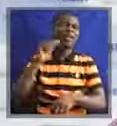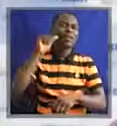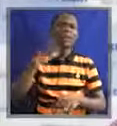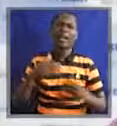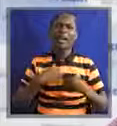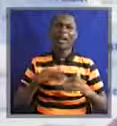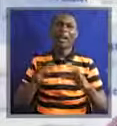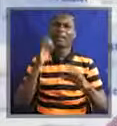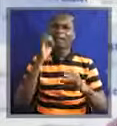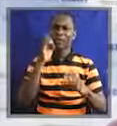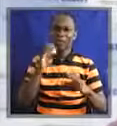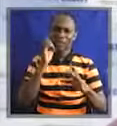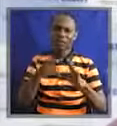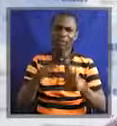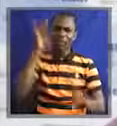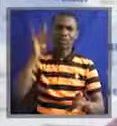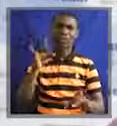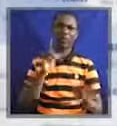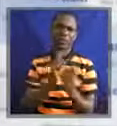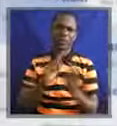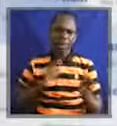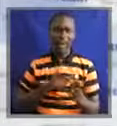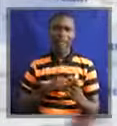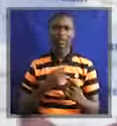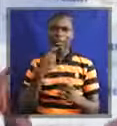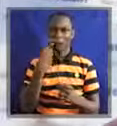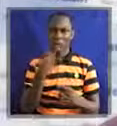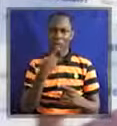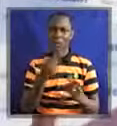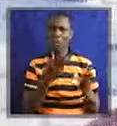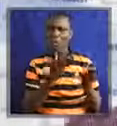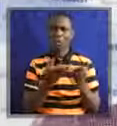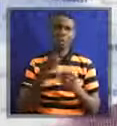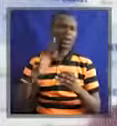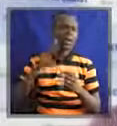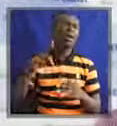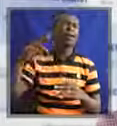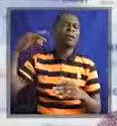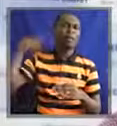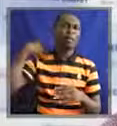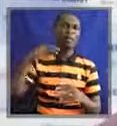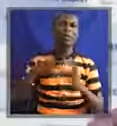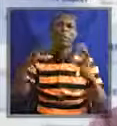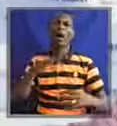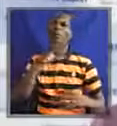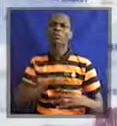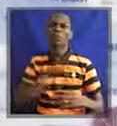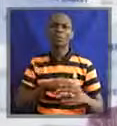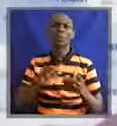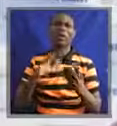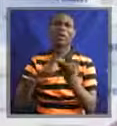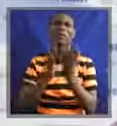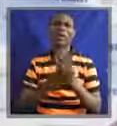of divination met us, who brought her masters much profit by